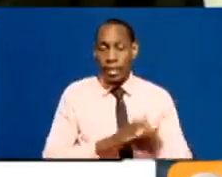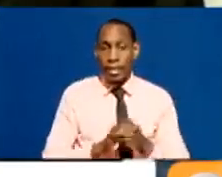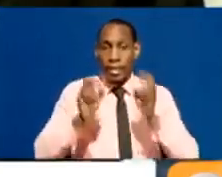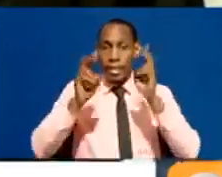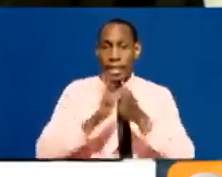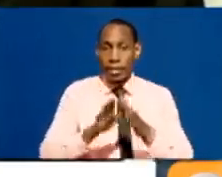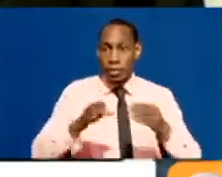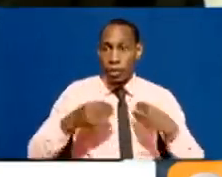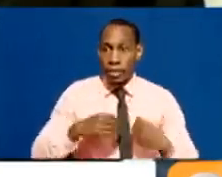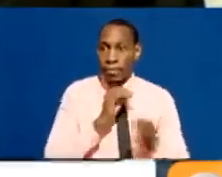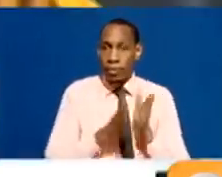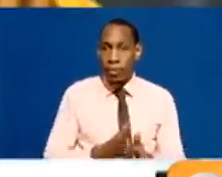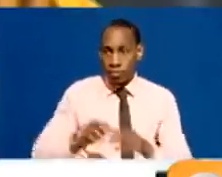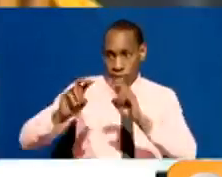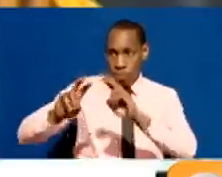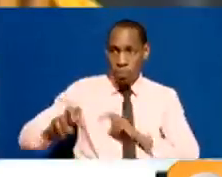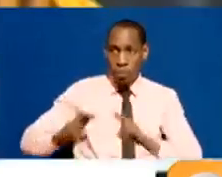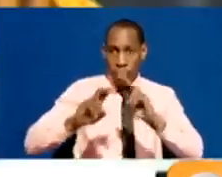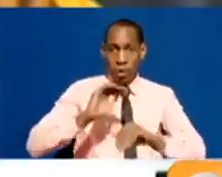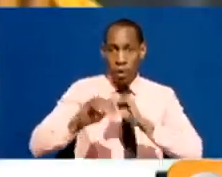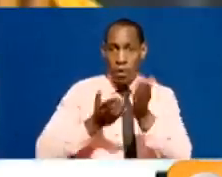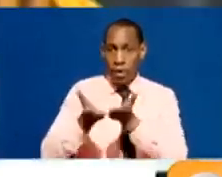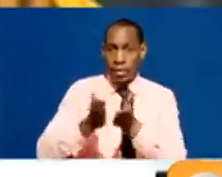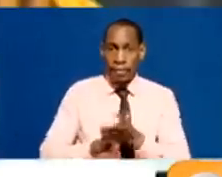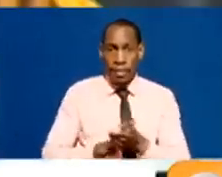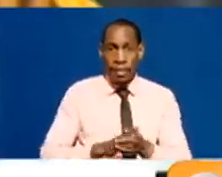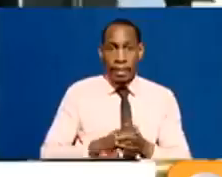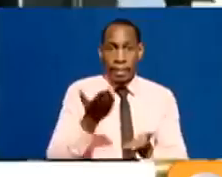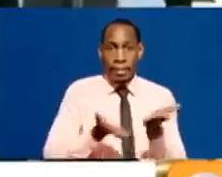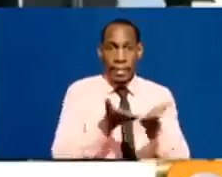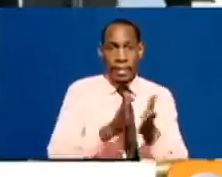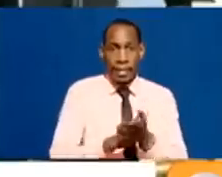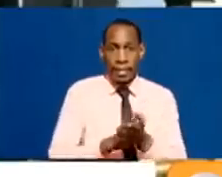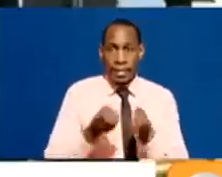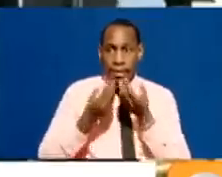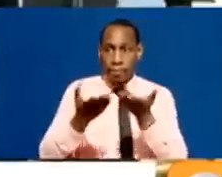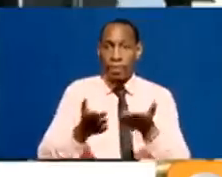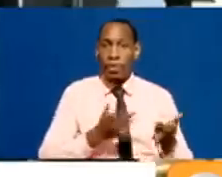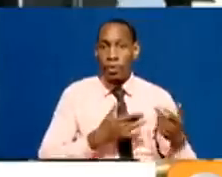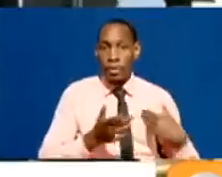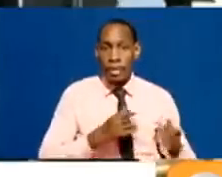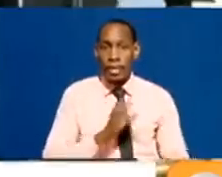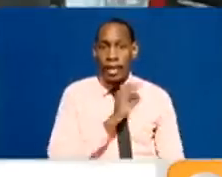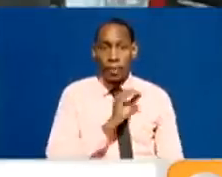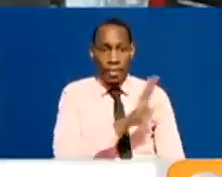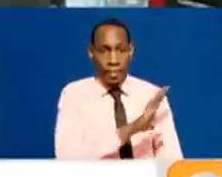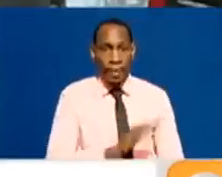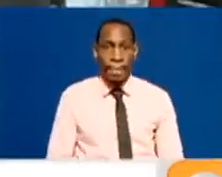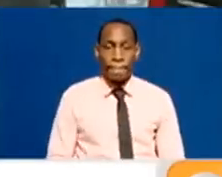la kuruhusu walalamishi kuchunguza sava zote au sava zilizo na taarifa zinazohusiana na